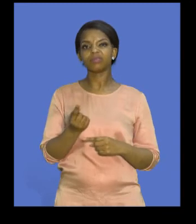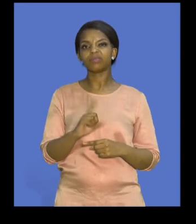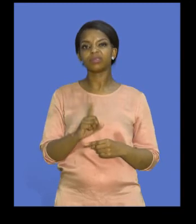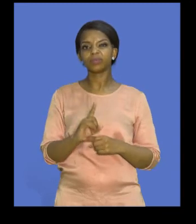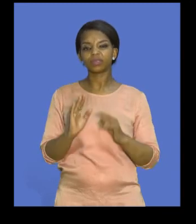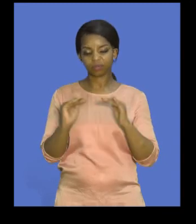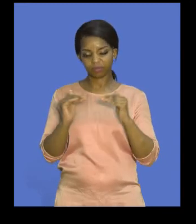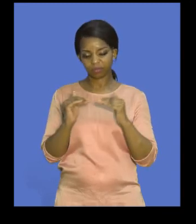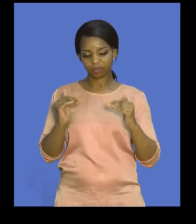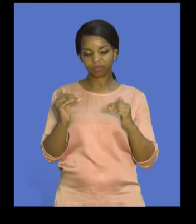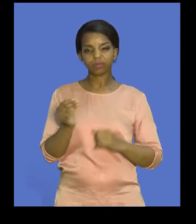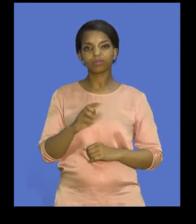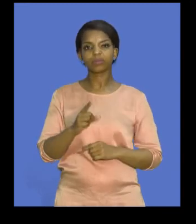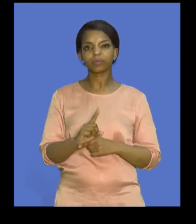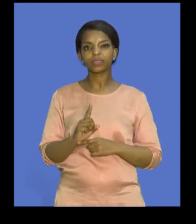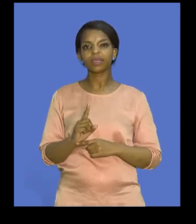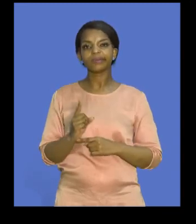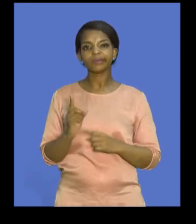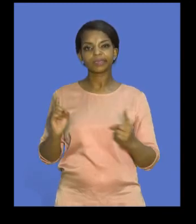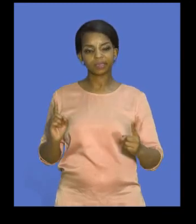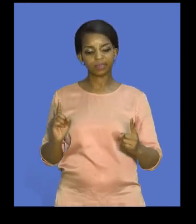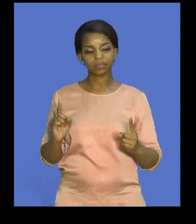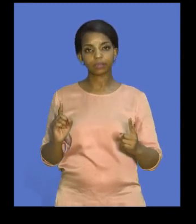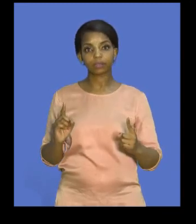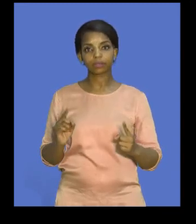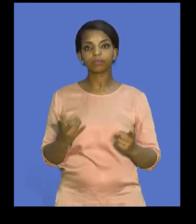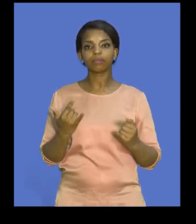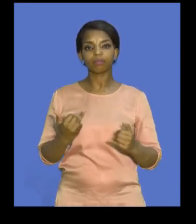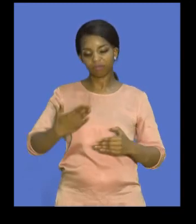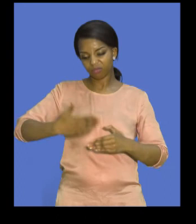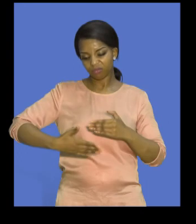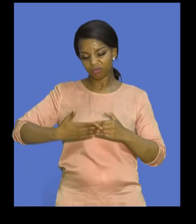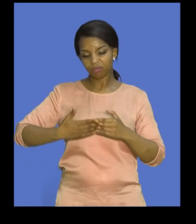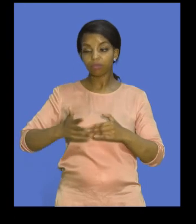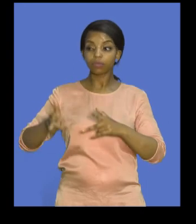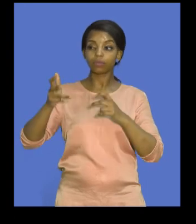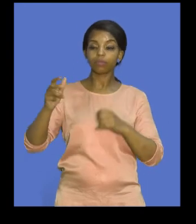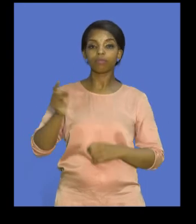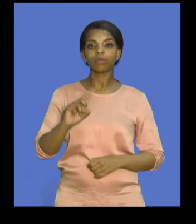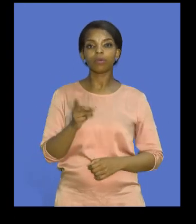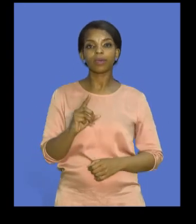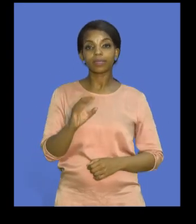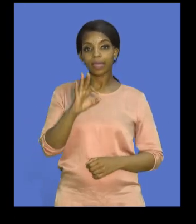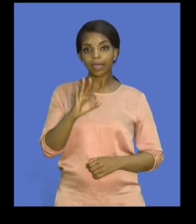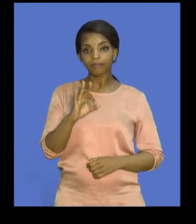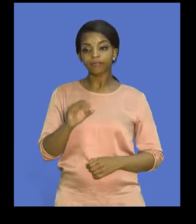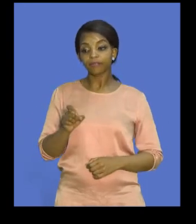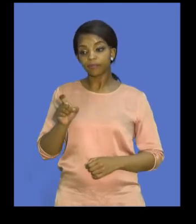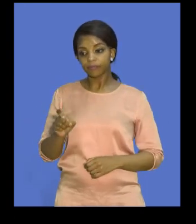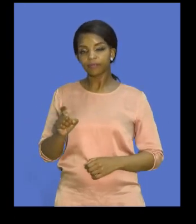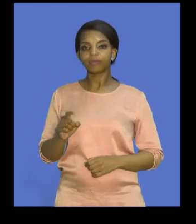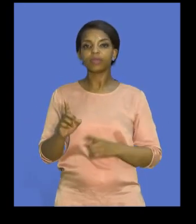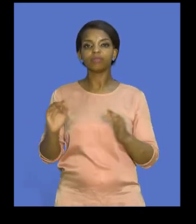which gives us at the end F is proportional to Q1, Q2, right,